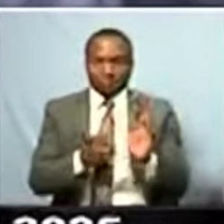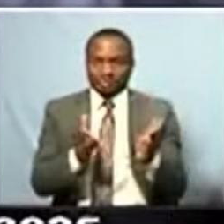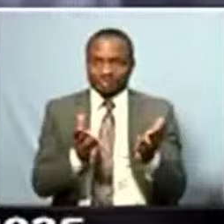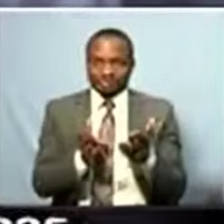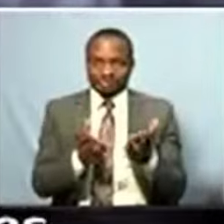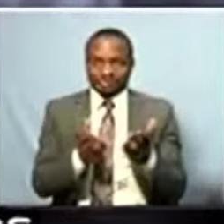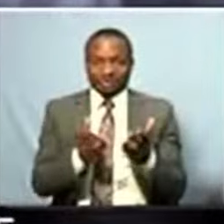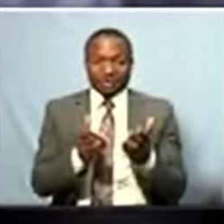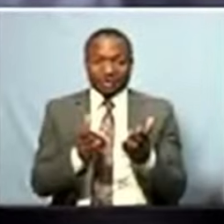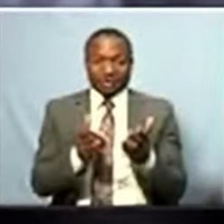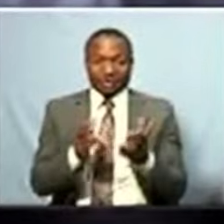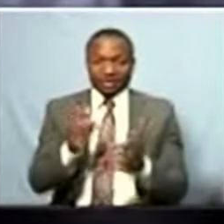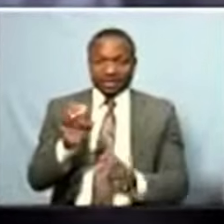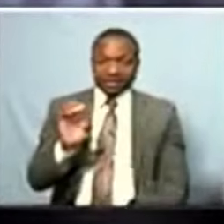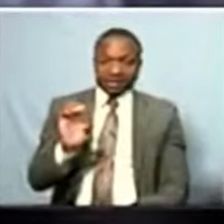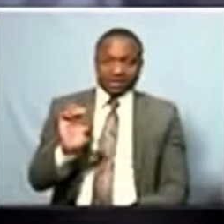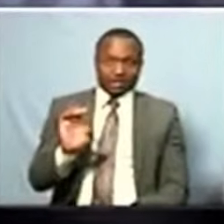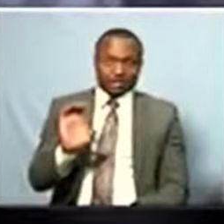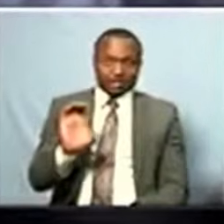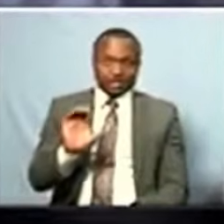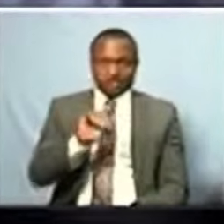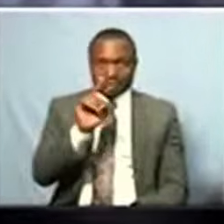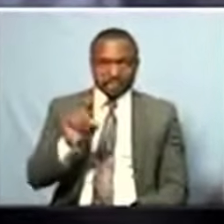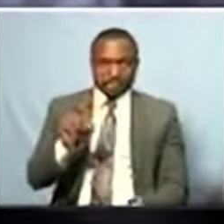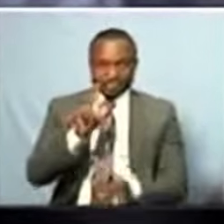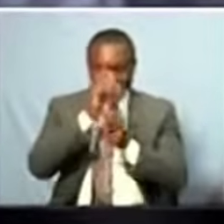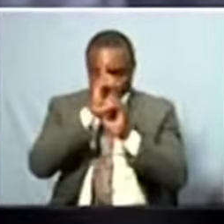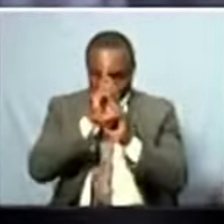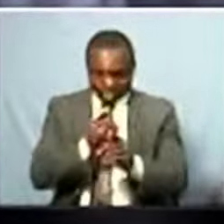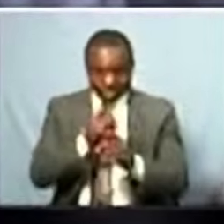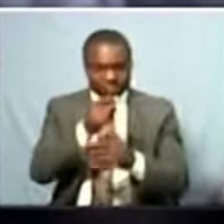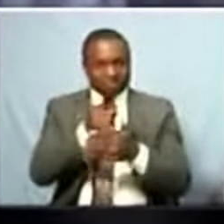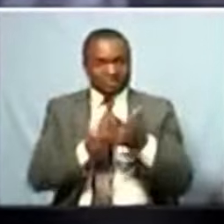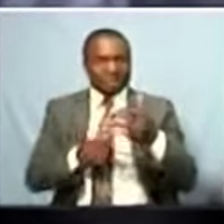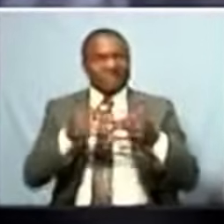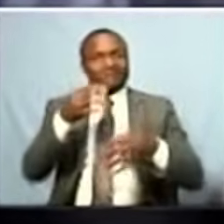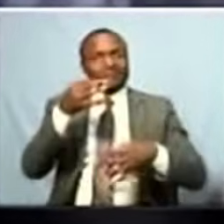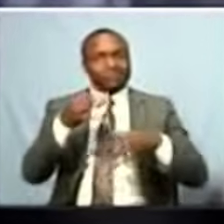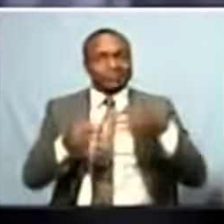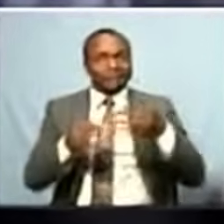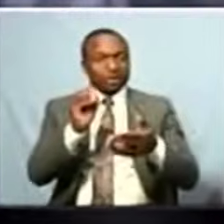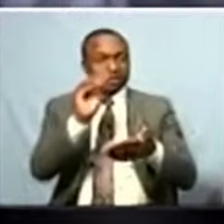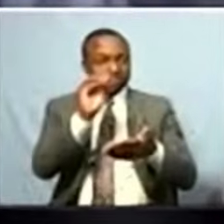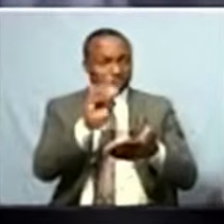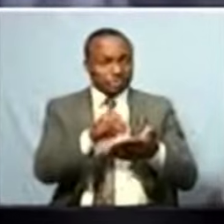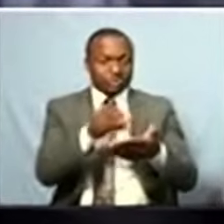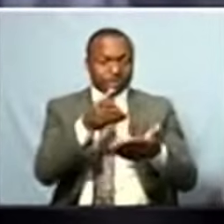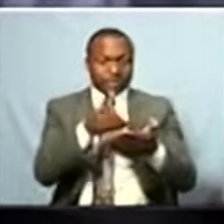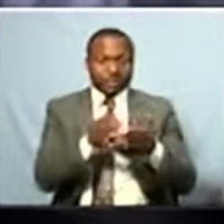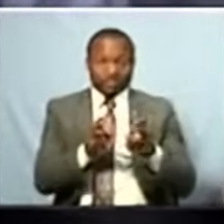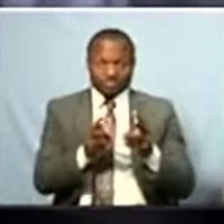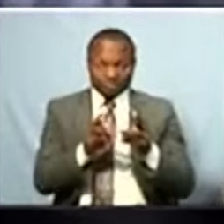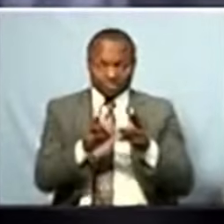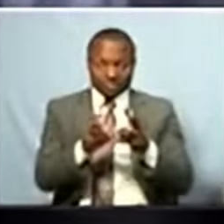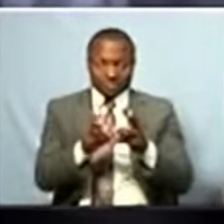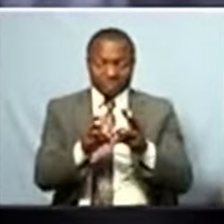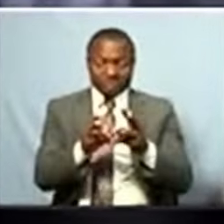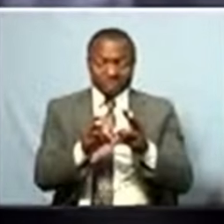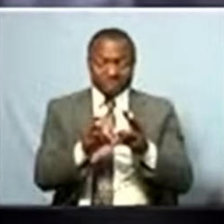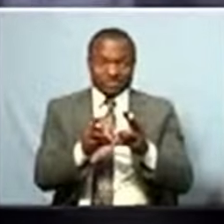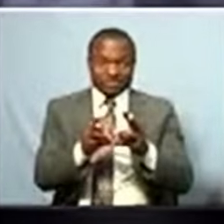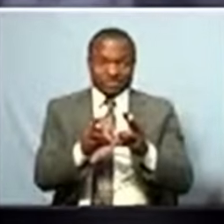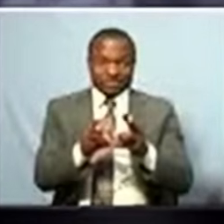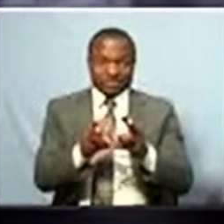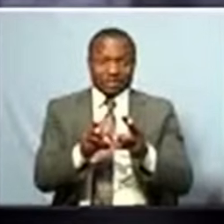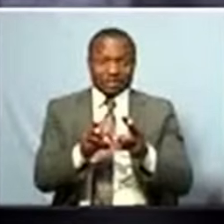It's determined by the Electoral Commission of Zambia. What if we put it this way, where the requirement is 2 months